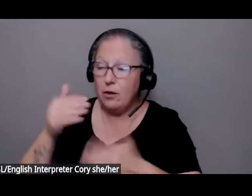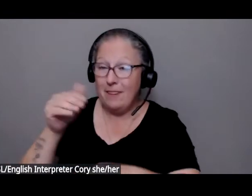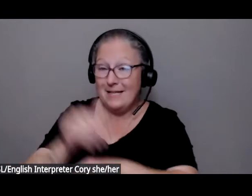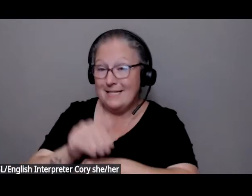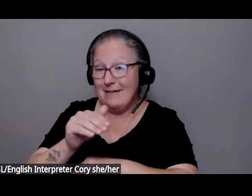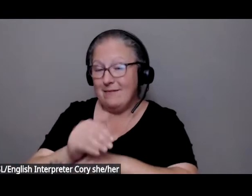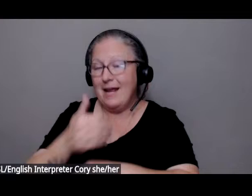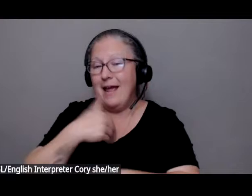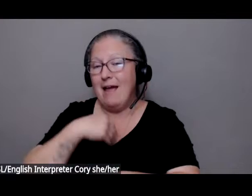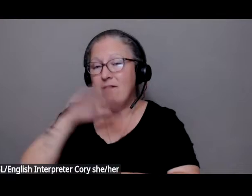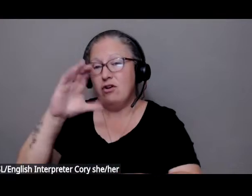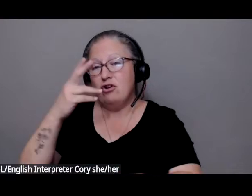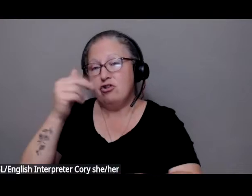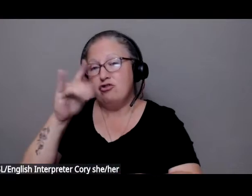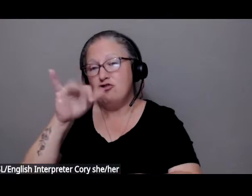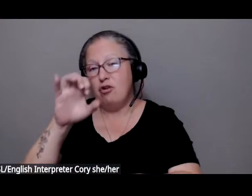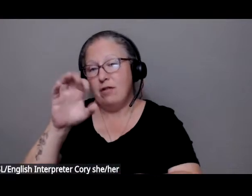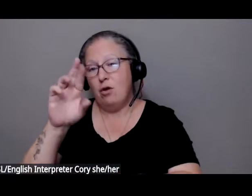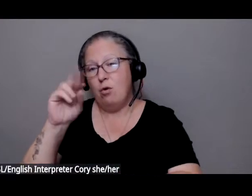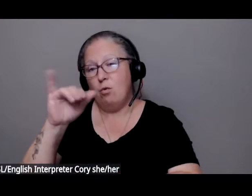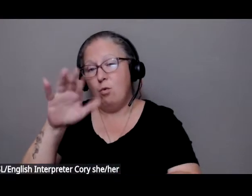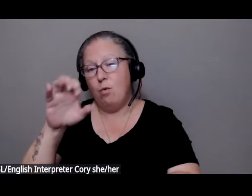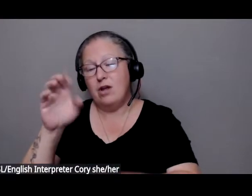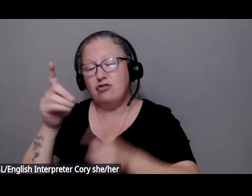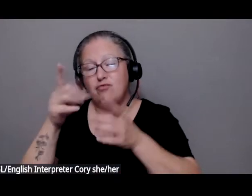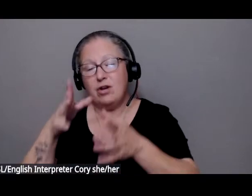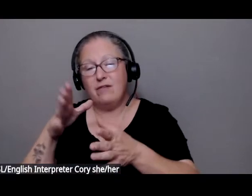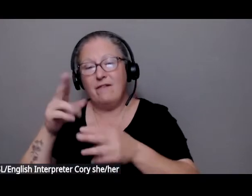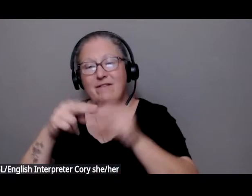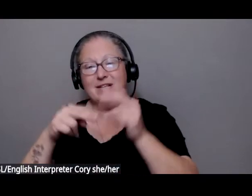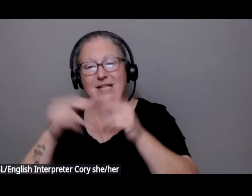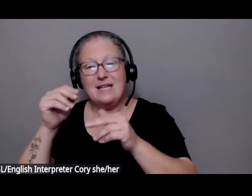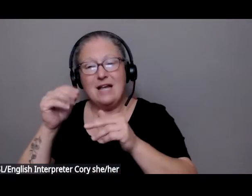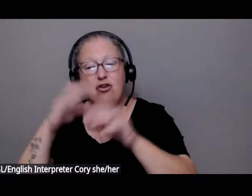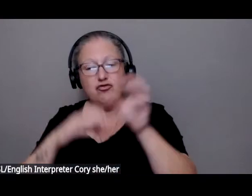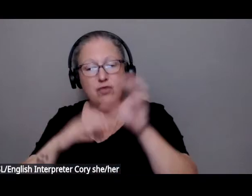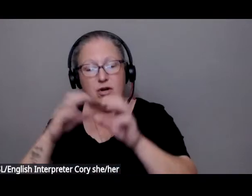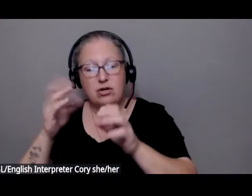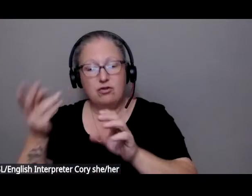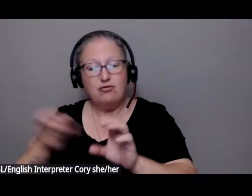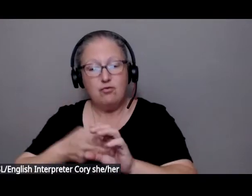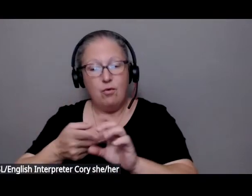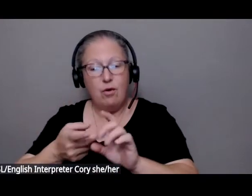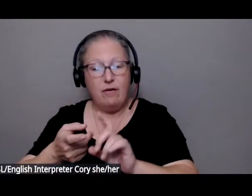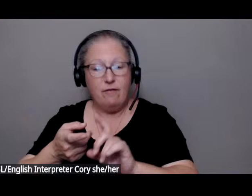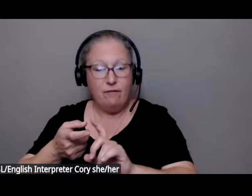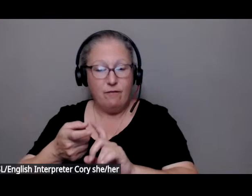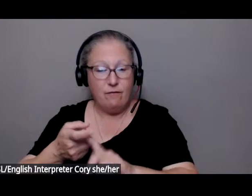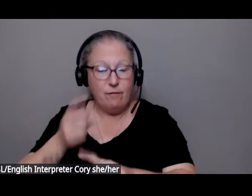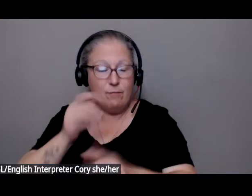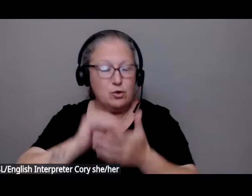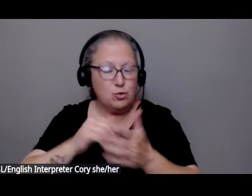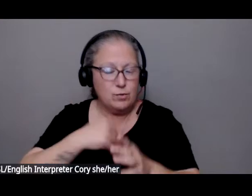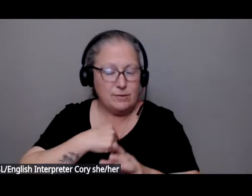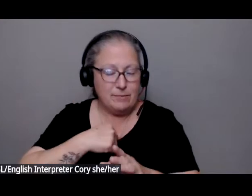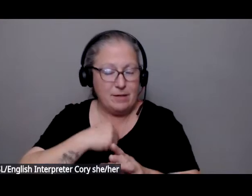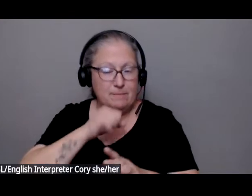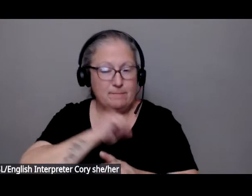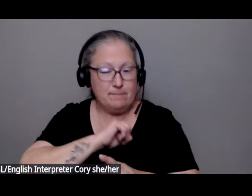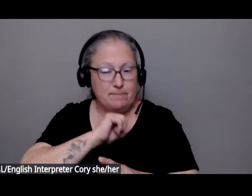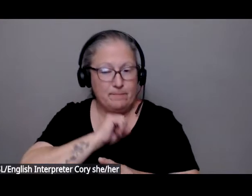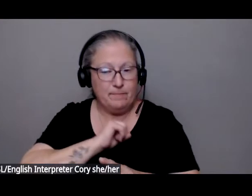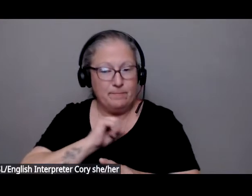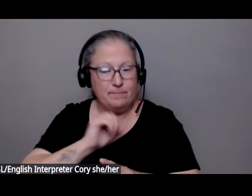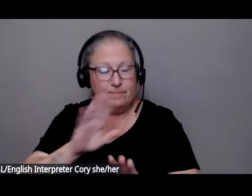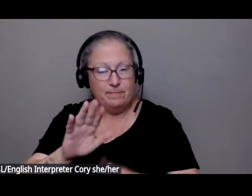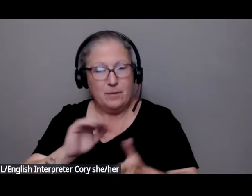we've got Charlie Royce, our Director of Facilities and Construction, joined by, excuse me. Gosh.